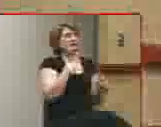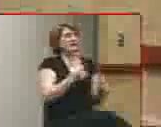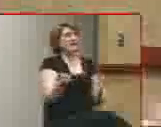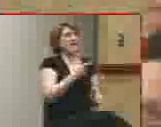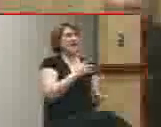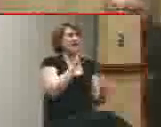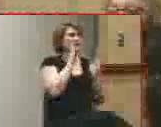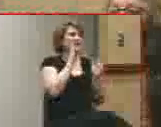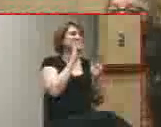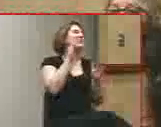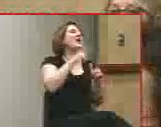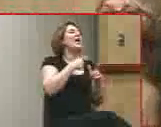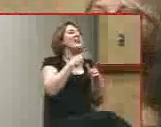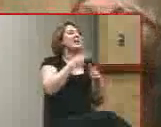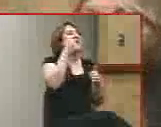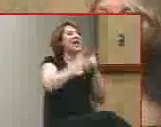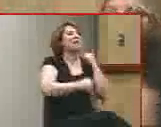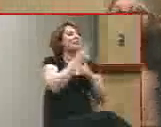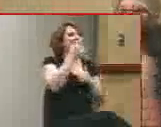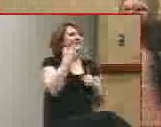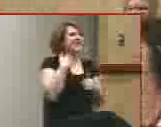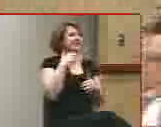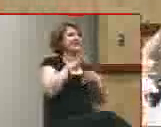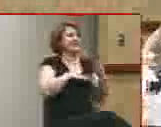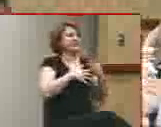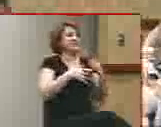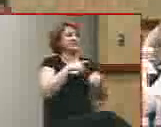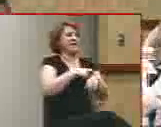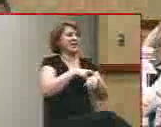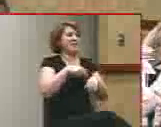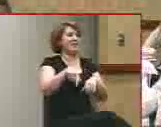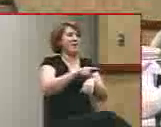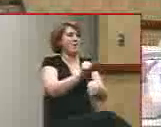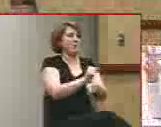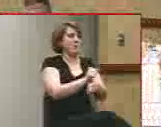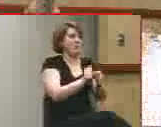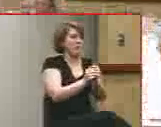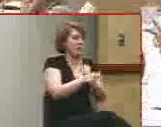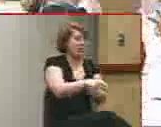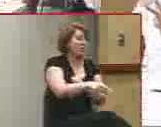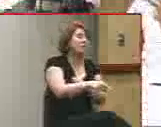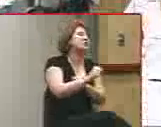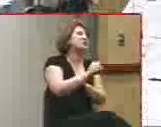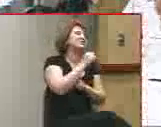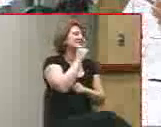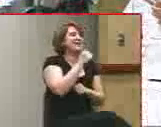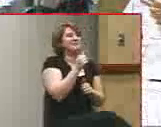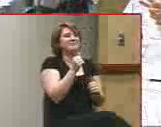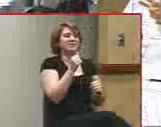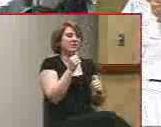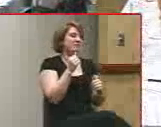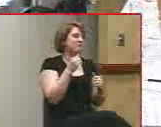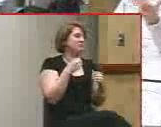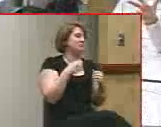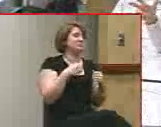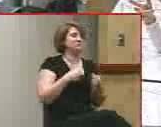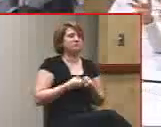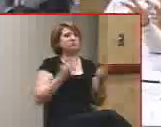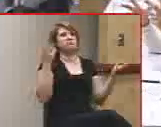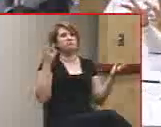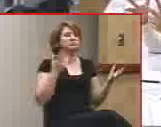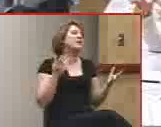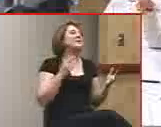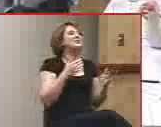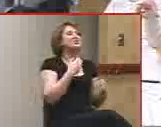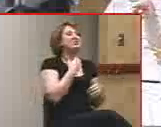then everybody could have their scheduled time that they work with her so that she's not burnt out because she's stuck with Sue Ann